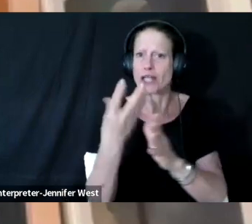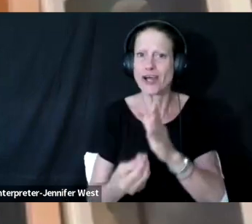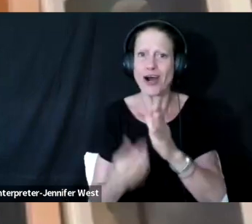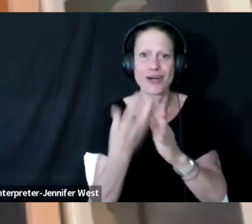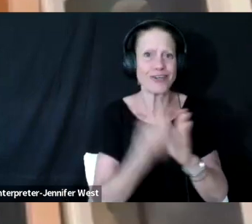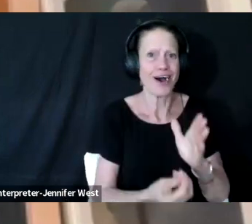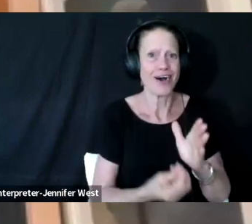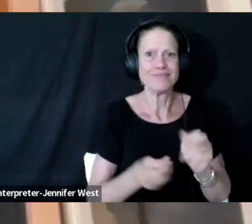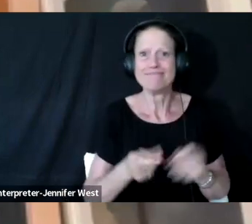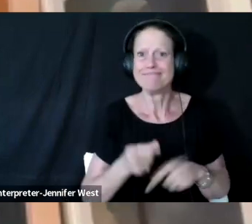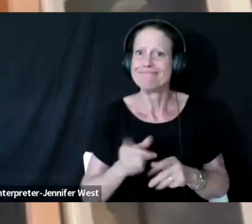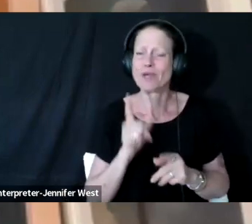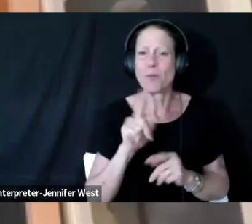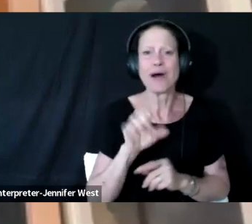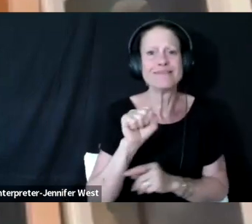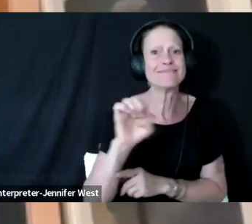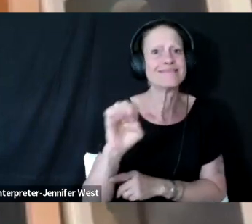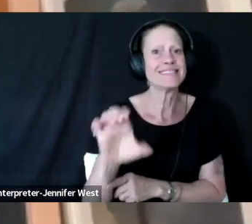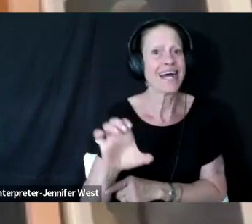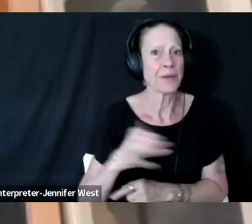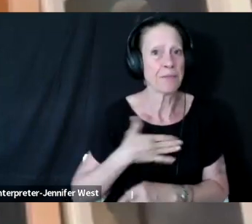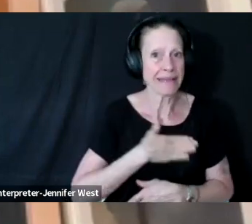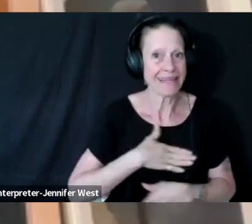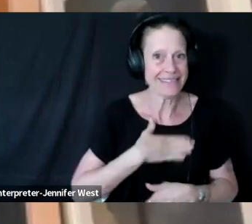give me 1 second.